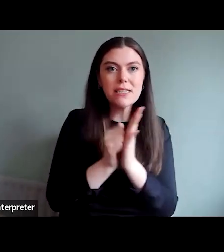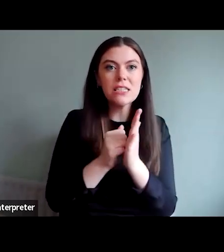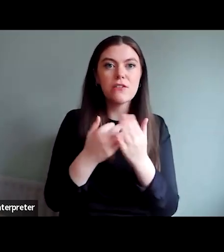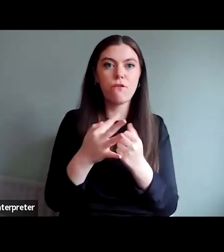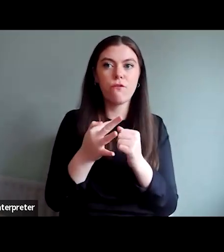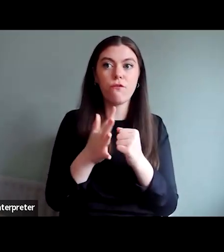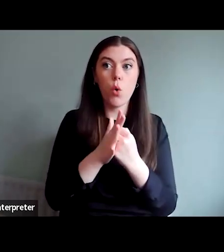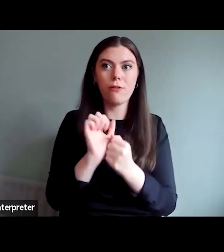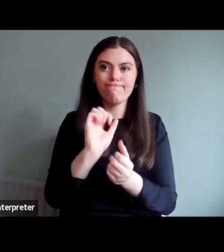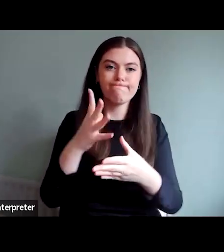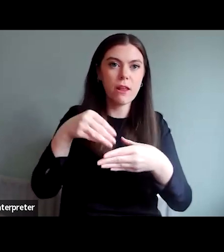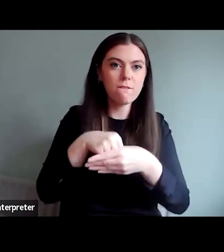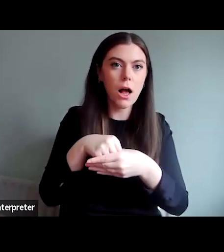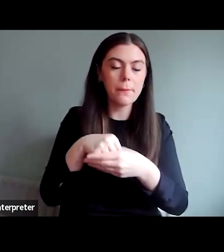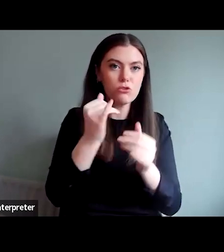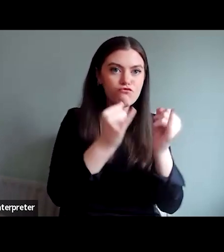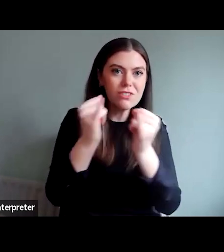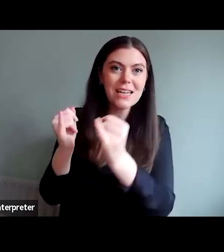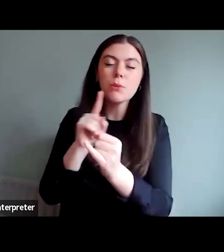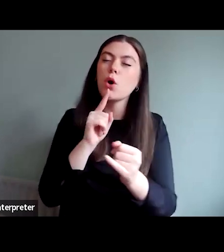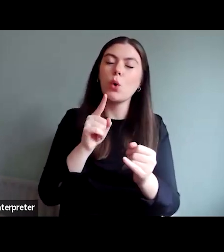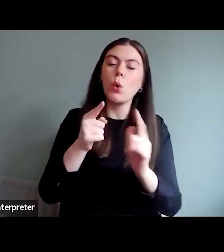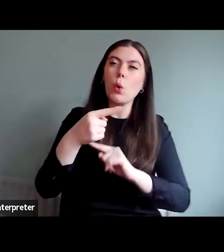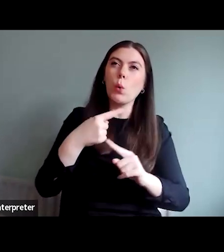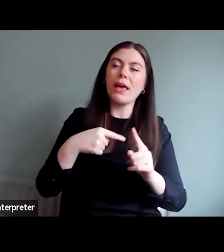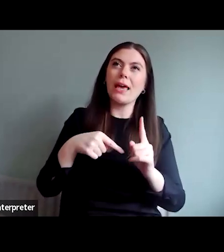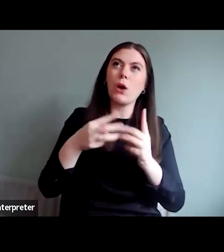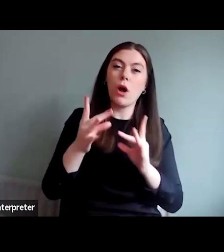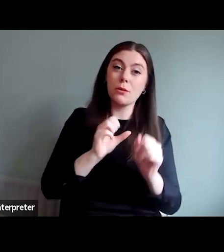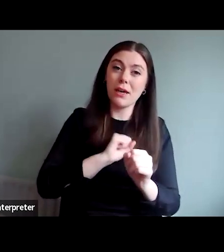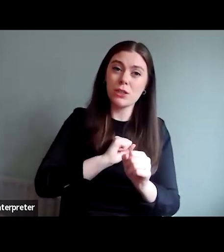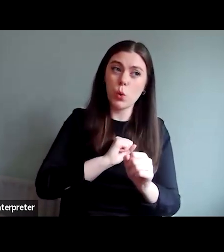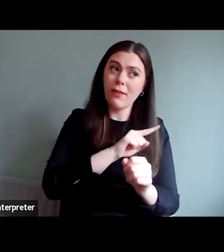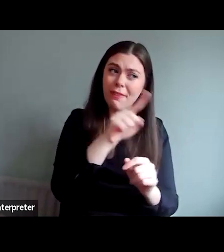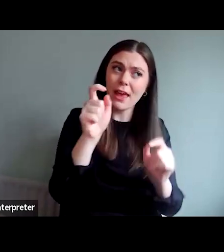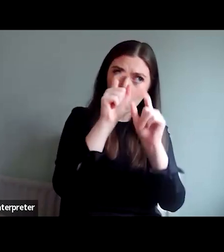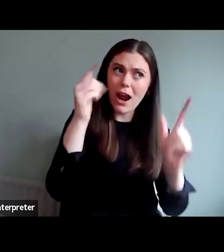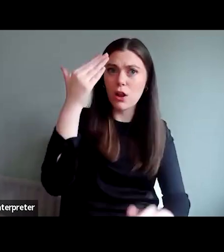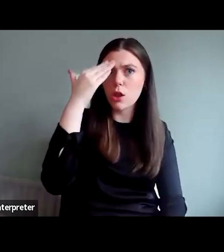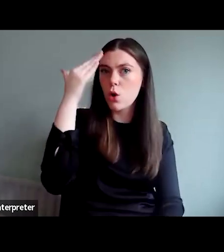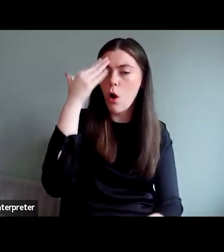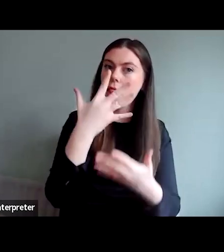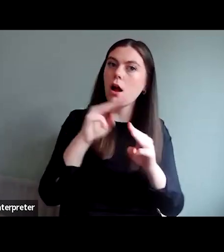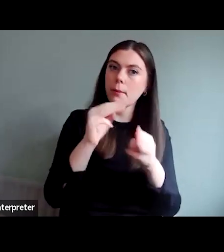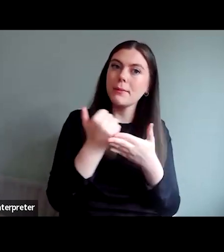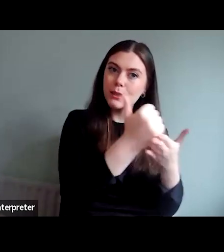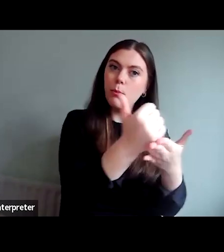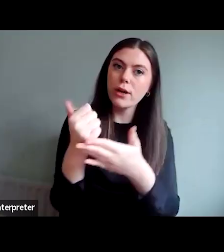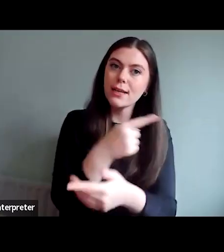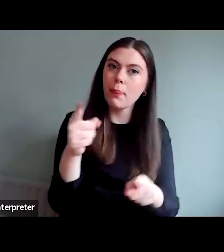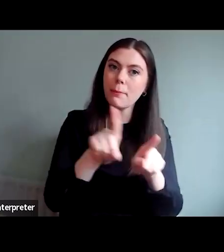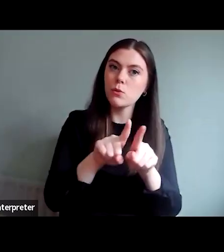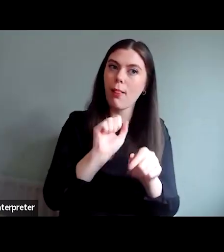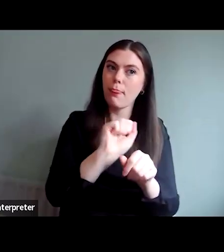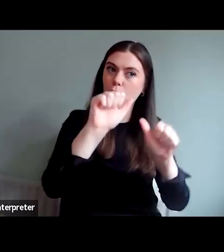just tried to make sure that they were aware that there was a lot of support behind them. And then we were also just looking for other events and